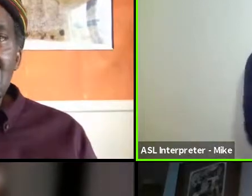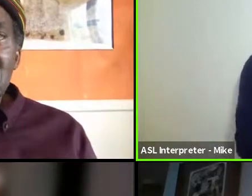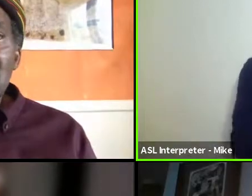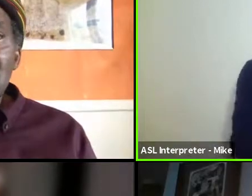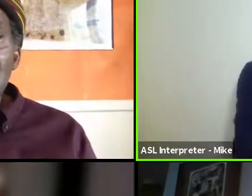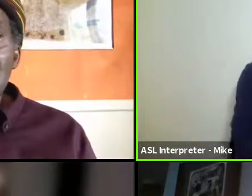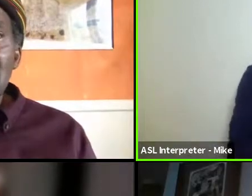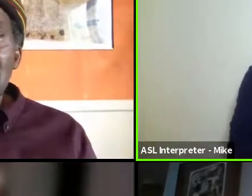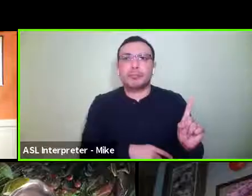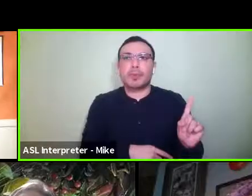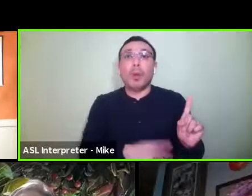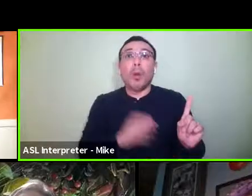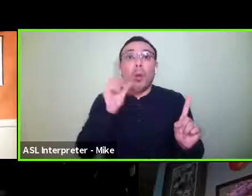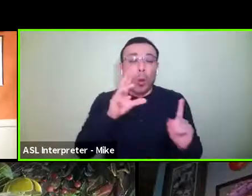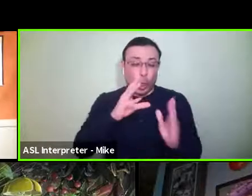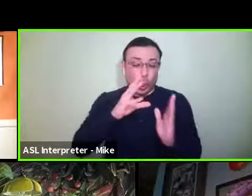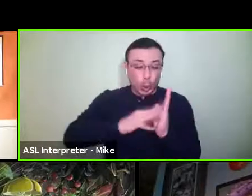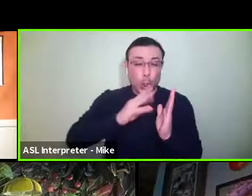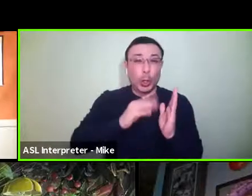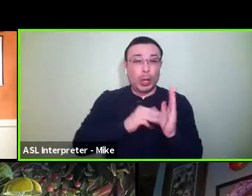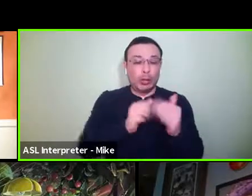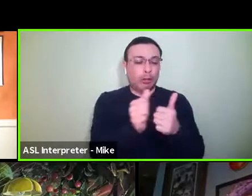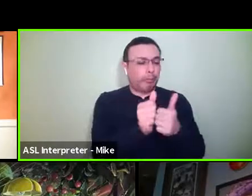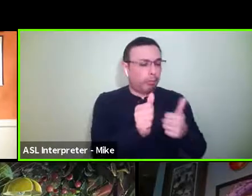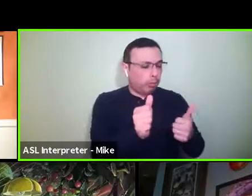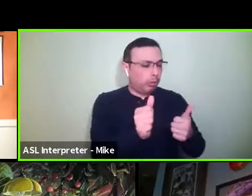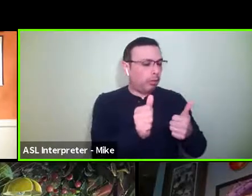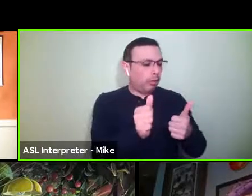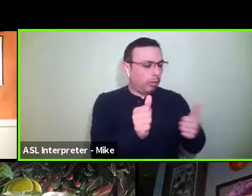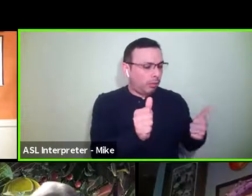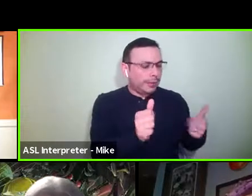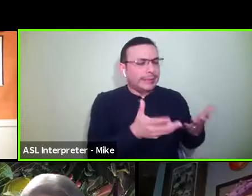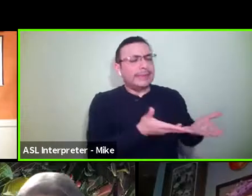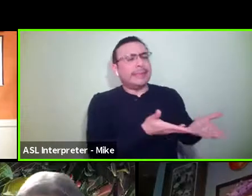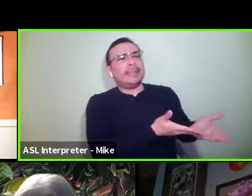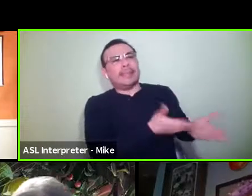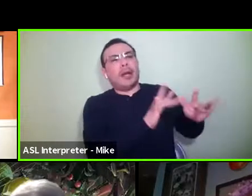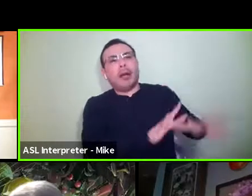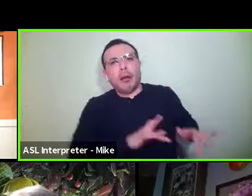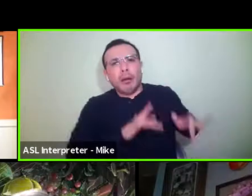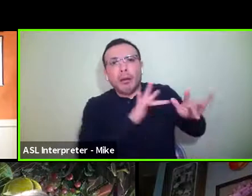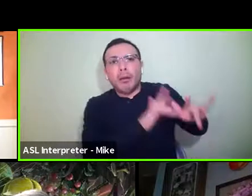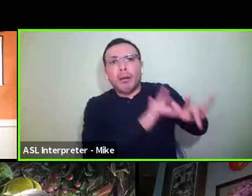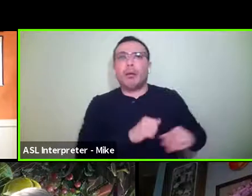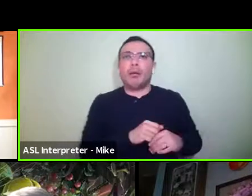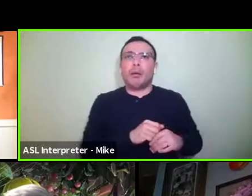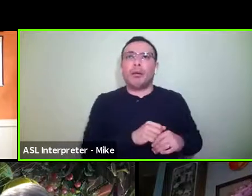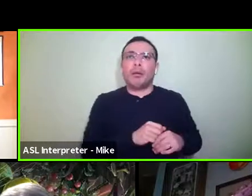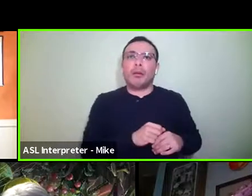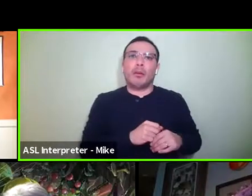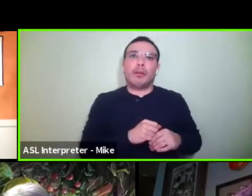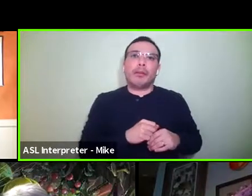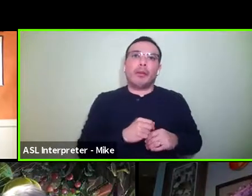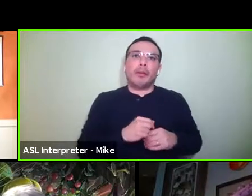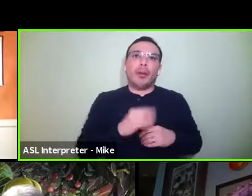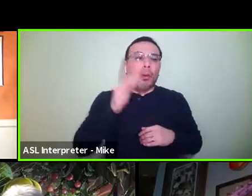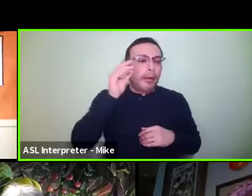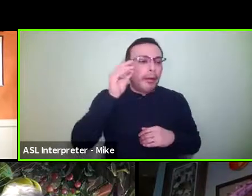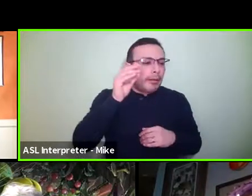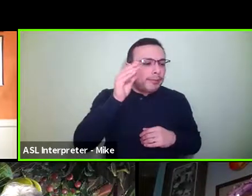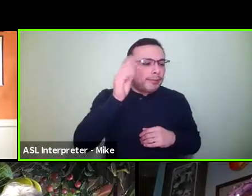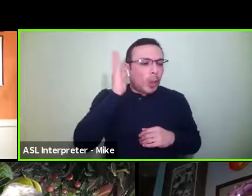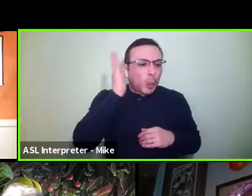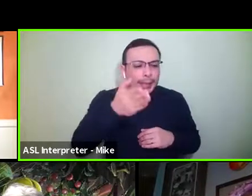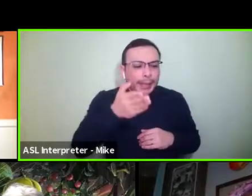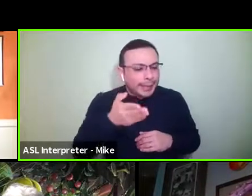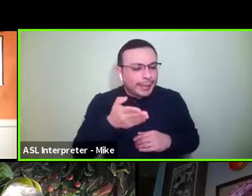in their school or in other situations where they are traumatized because of their difference. So